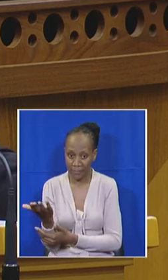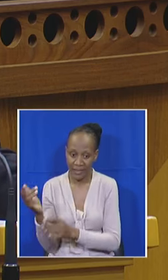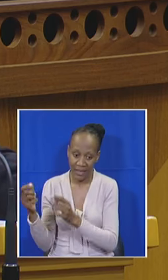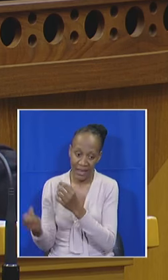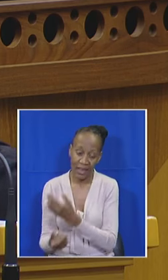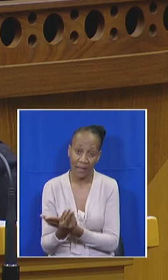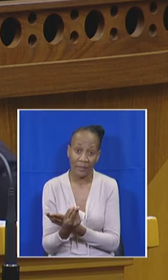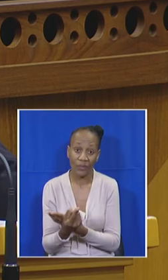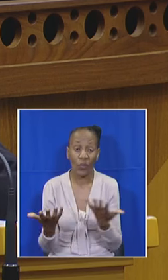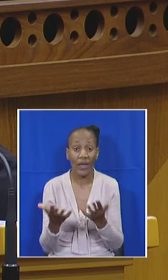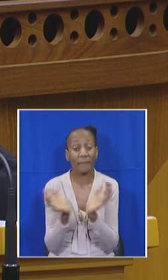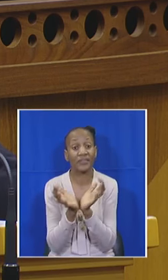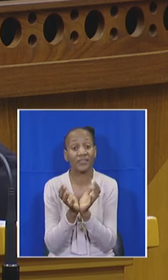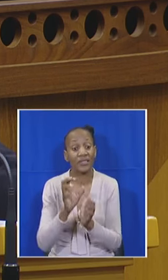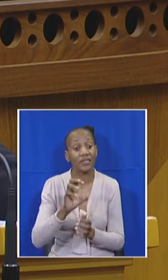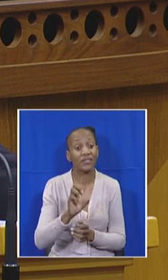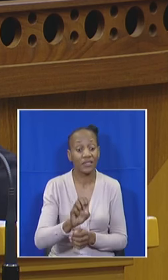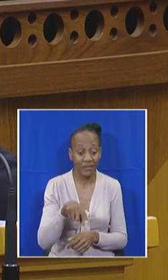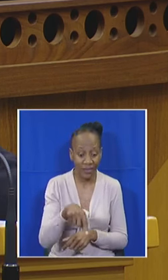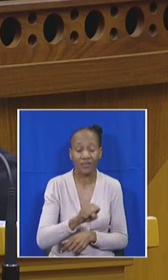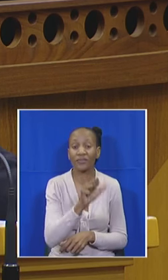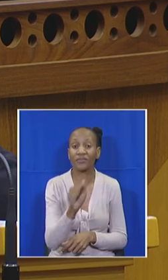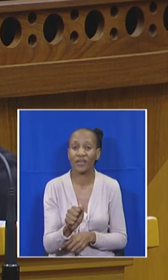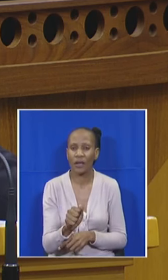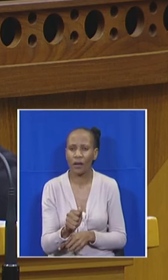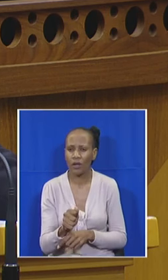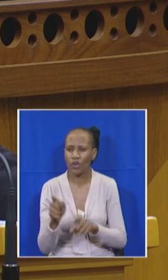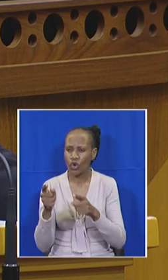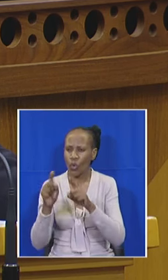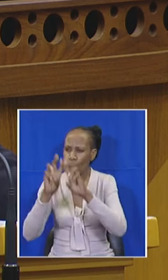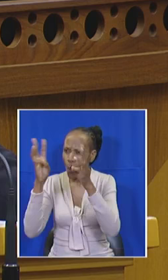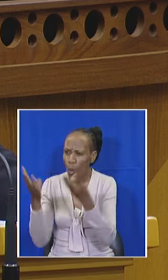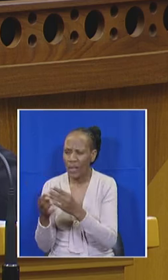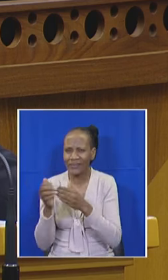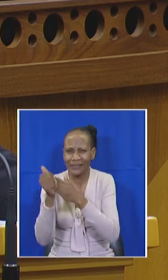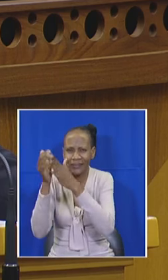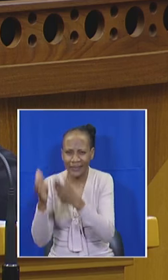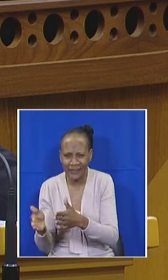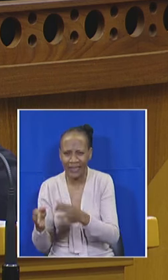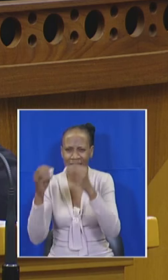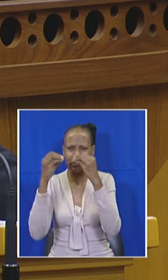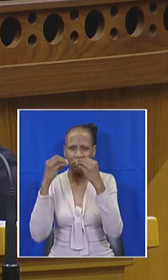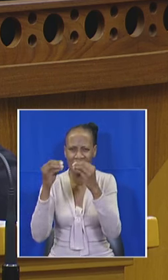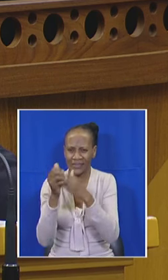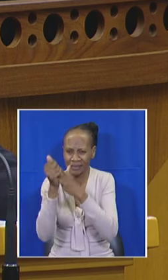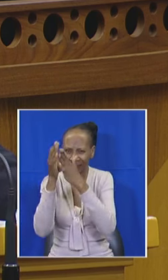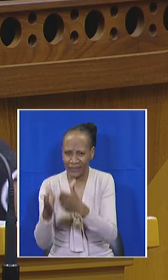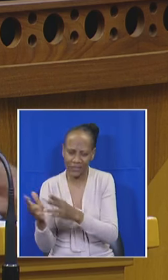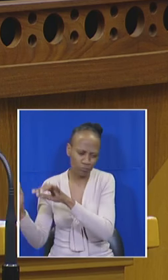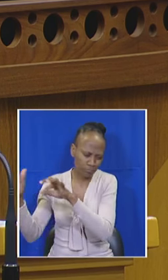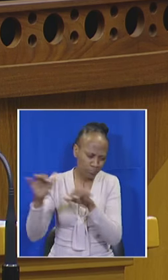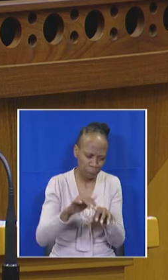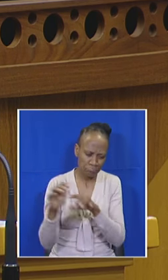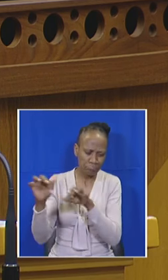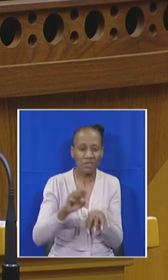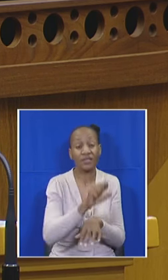Africa meeting, bringing together global political and business leaders. It will take